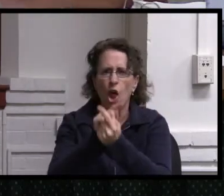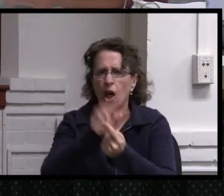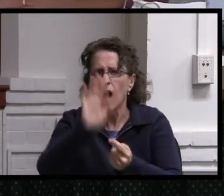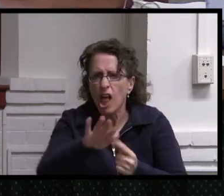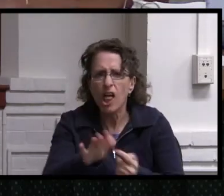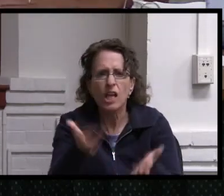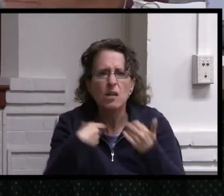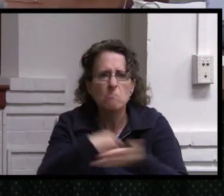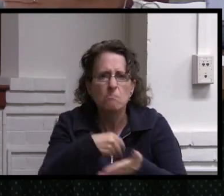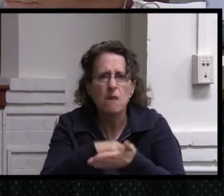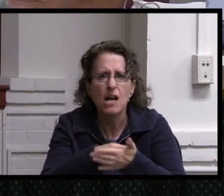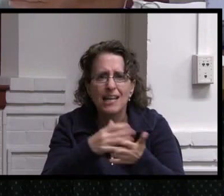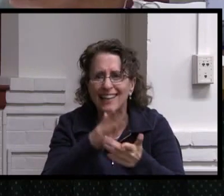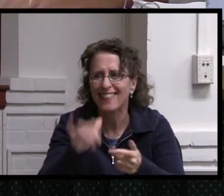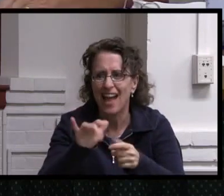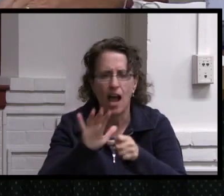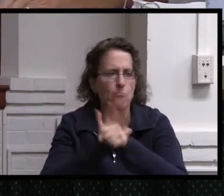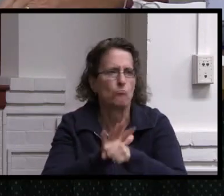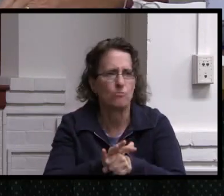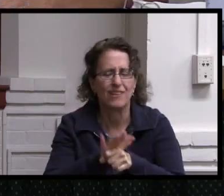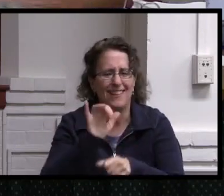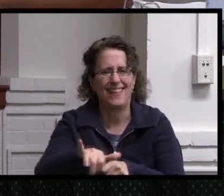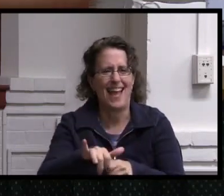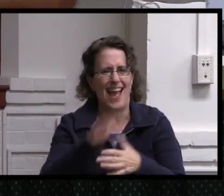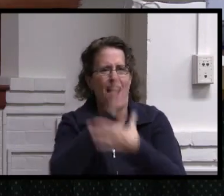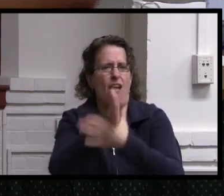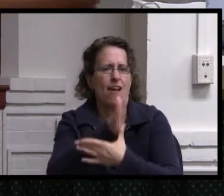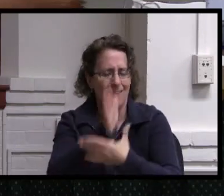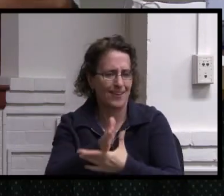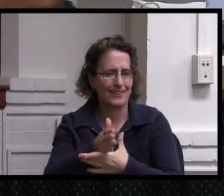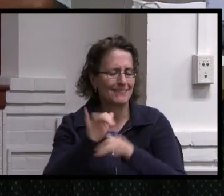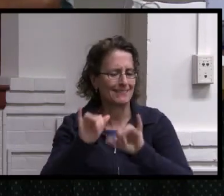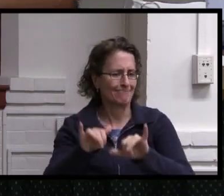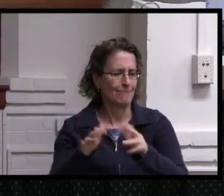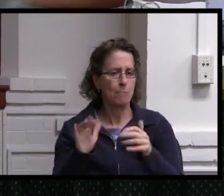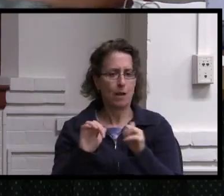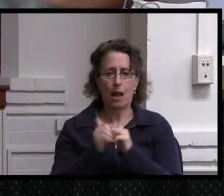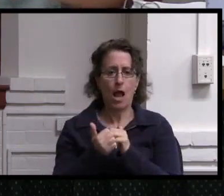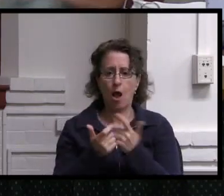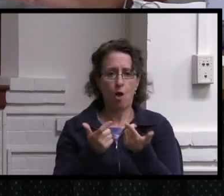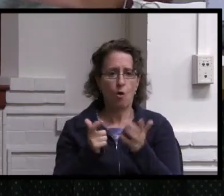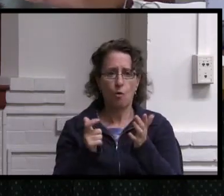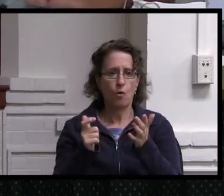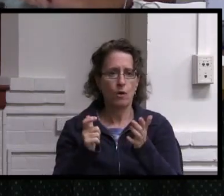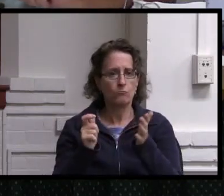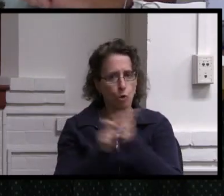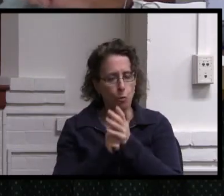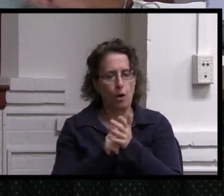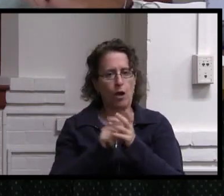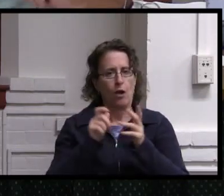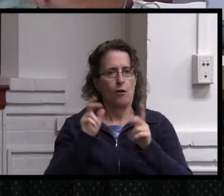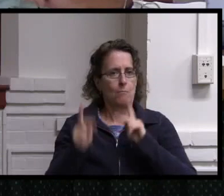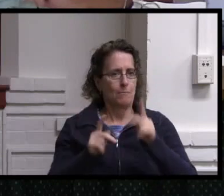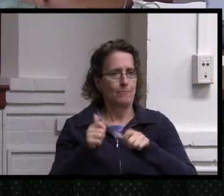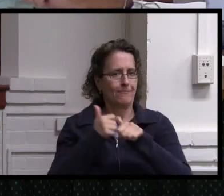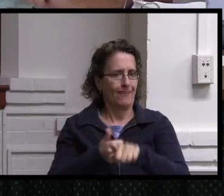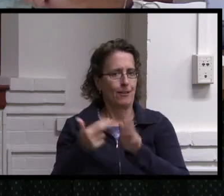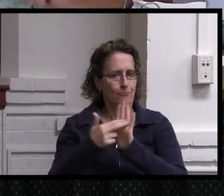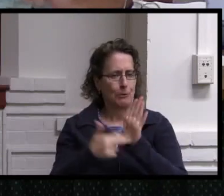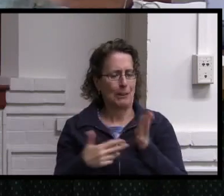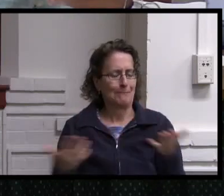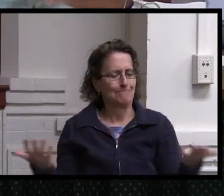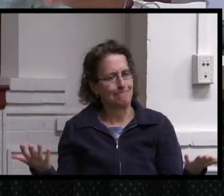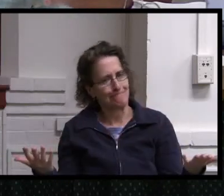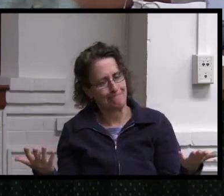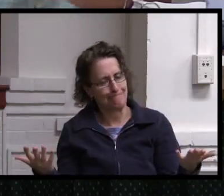how to really enforce that. And again, I'm trying to stay on topic here, so stay with me.